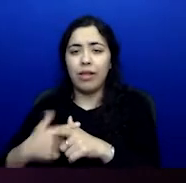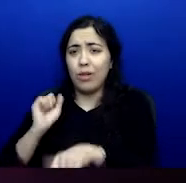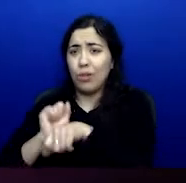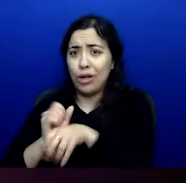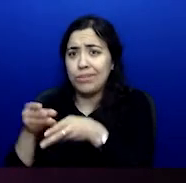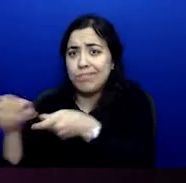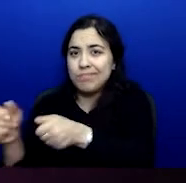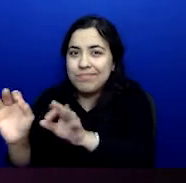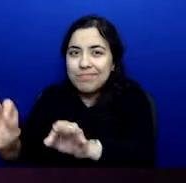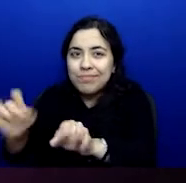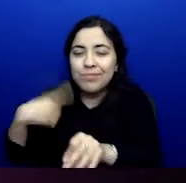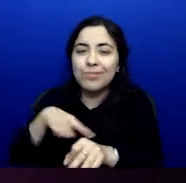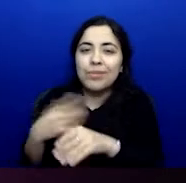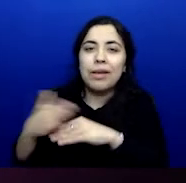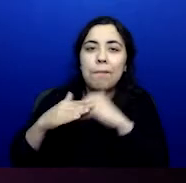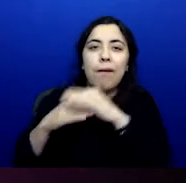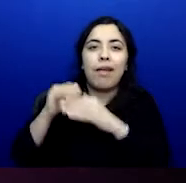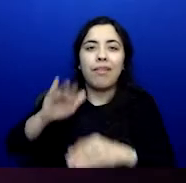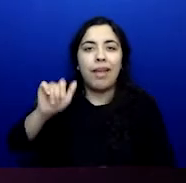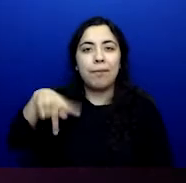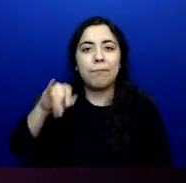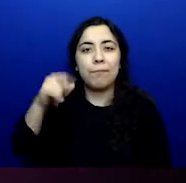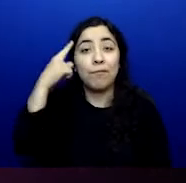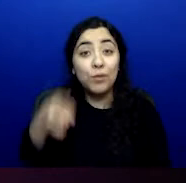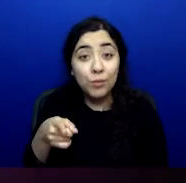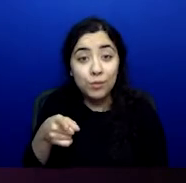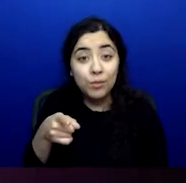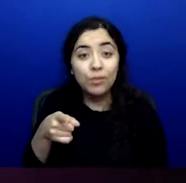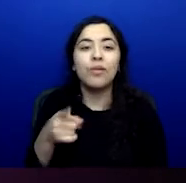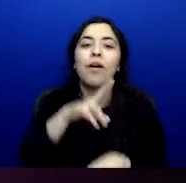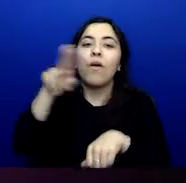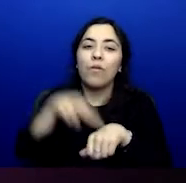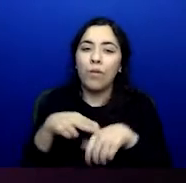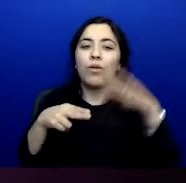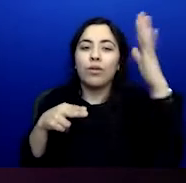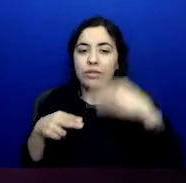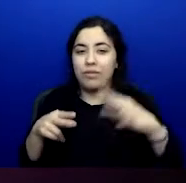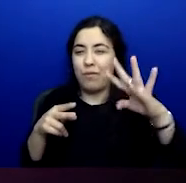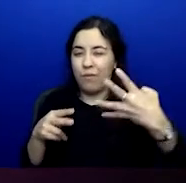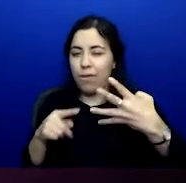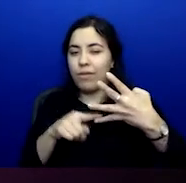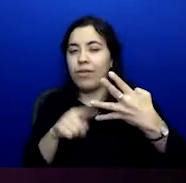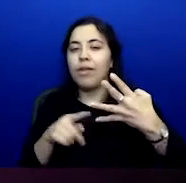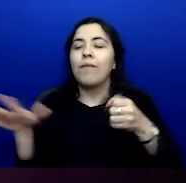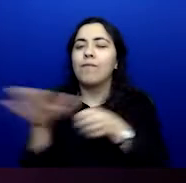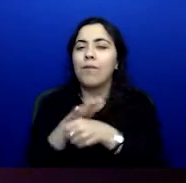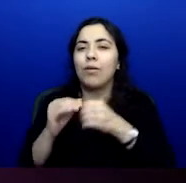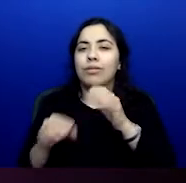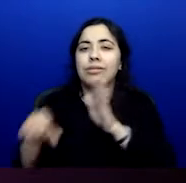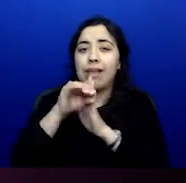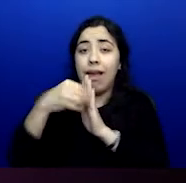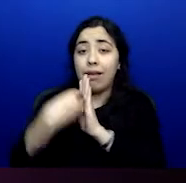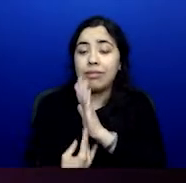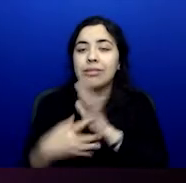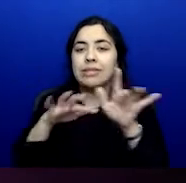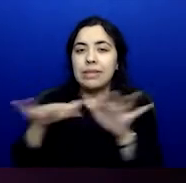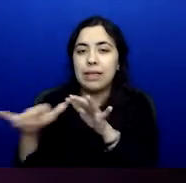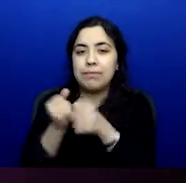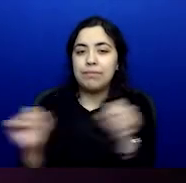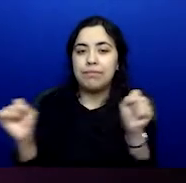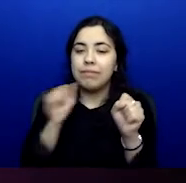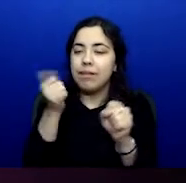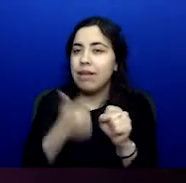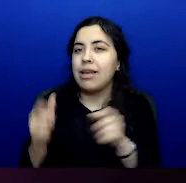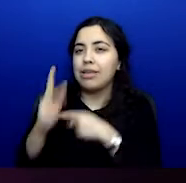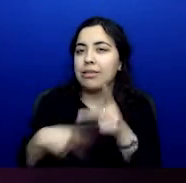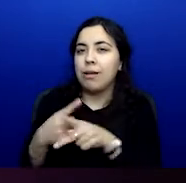works because we compile the API for you. And of course, you get full stack type safety without any type of code